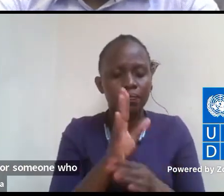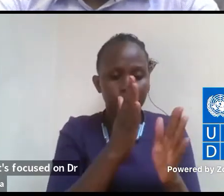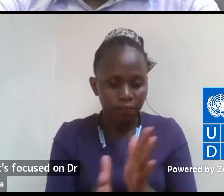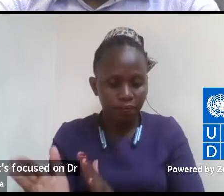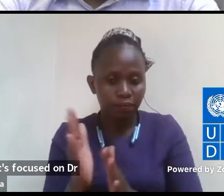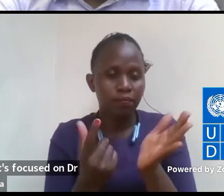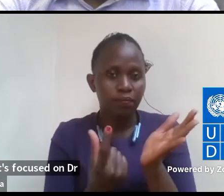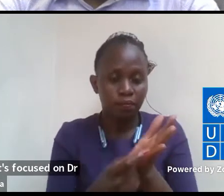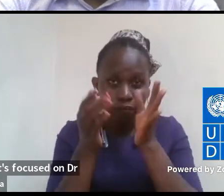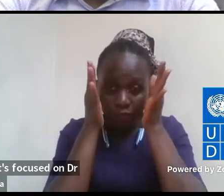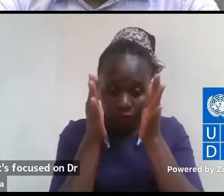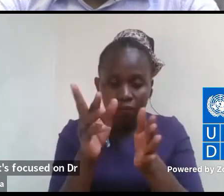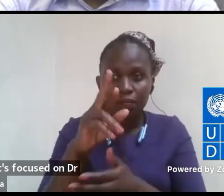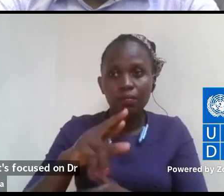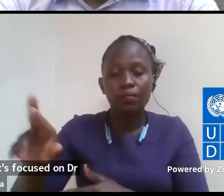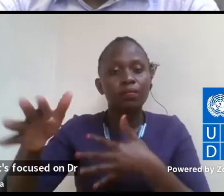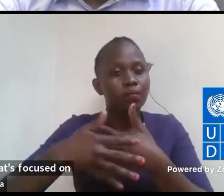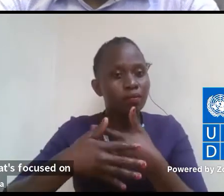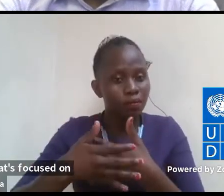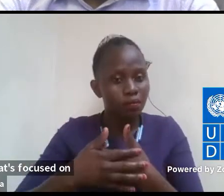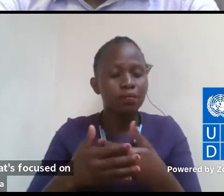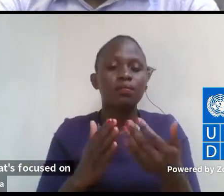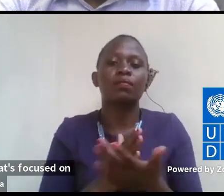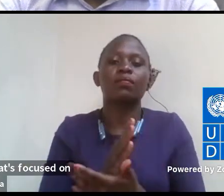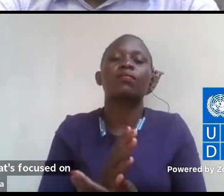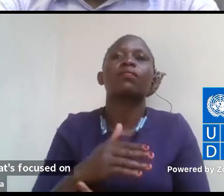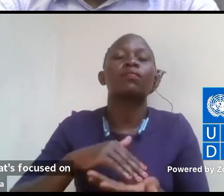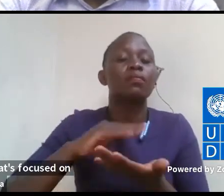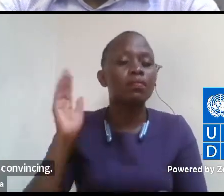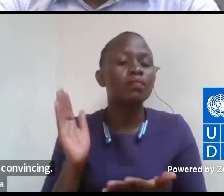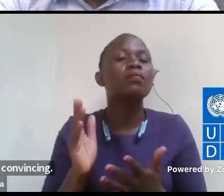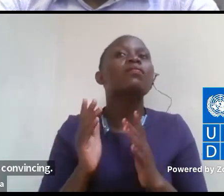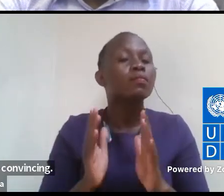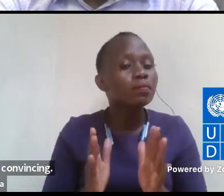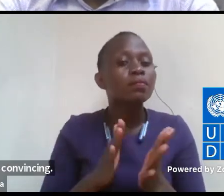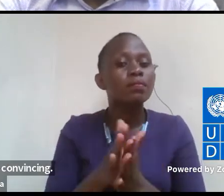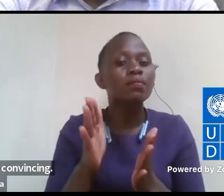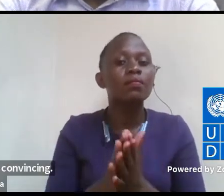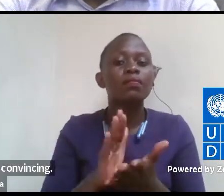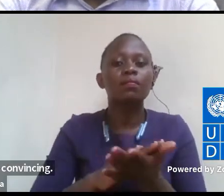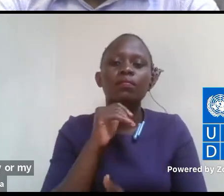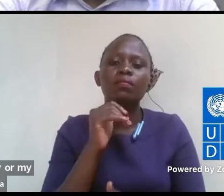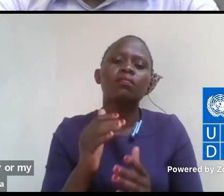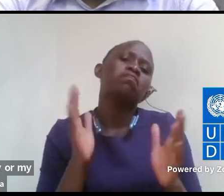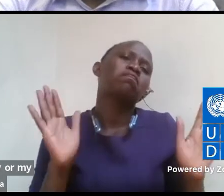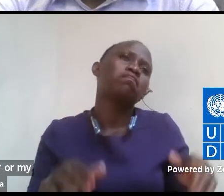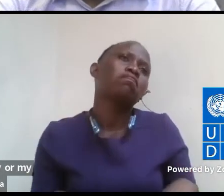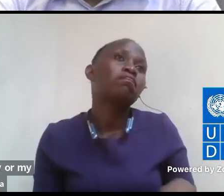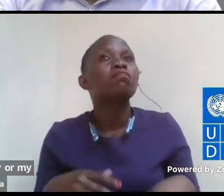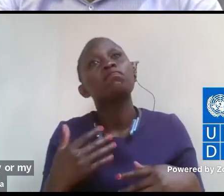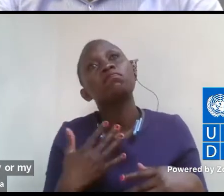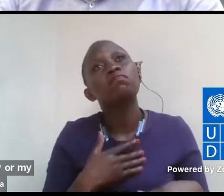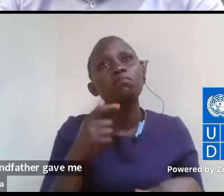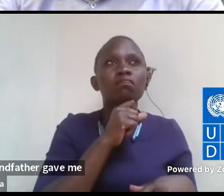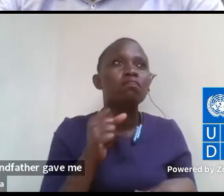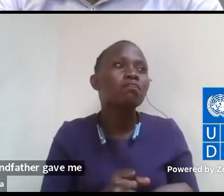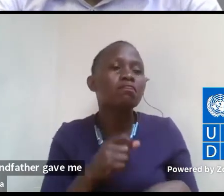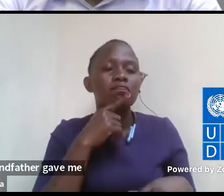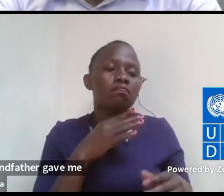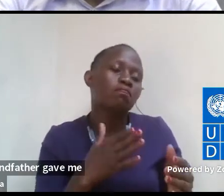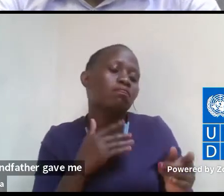to industrialization will be more convincing than someone giving a sob story, oh, my grandfather left me this and I want to make some money for